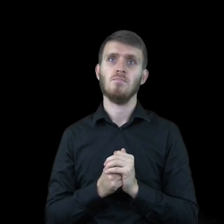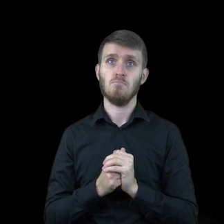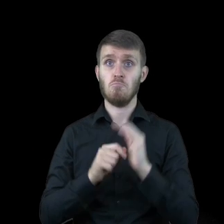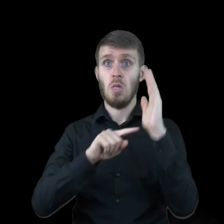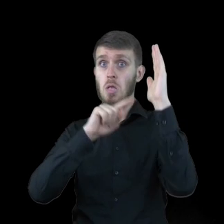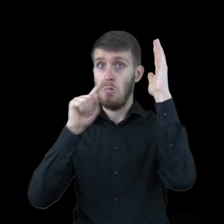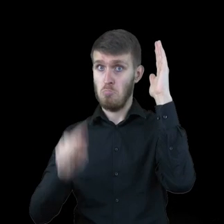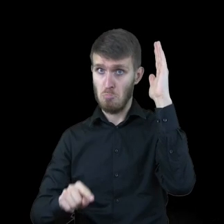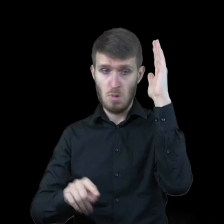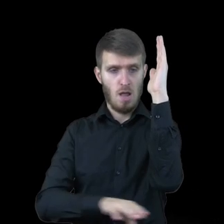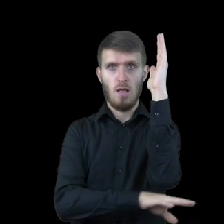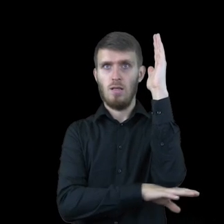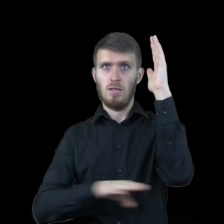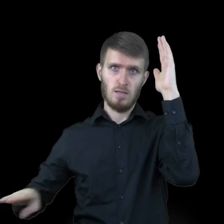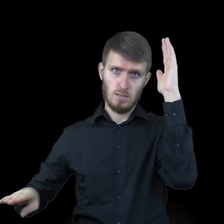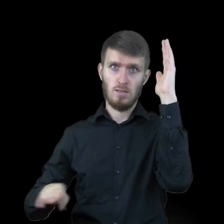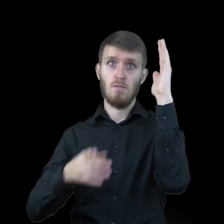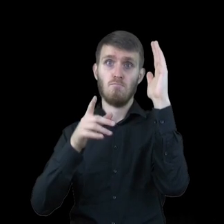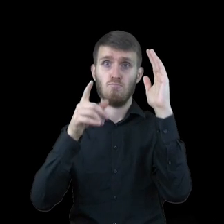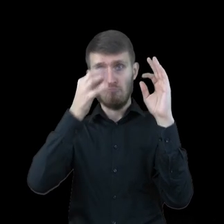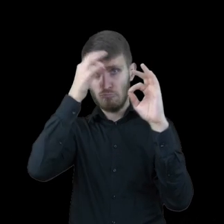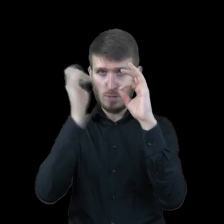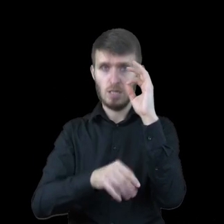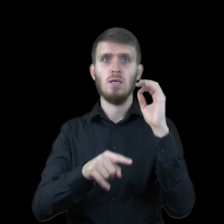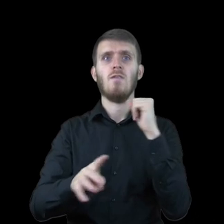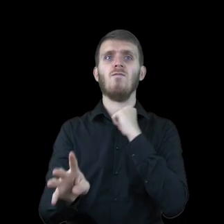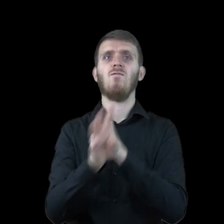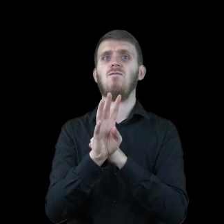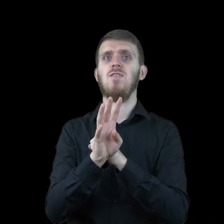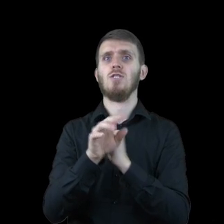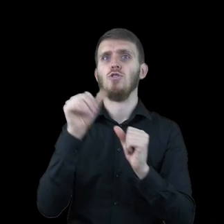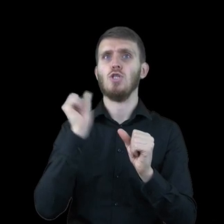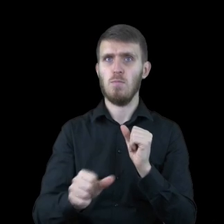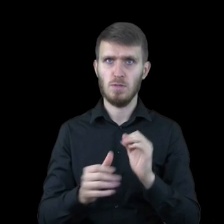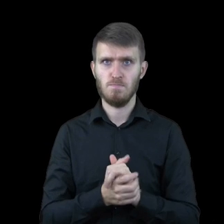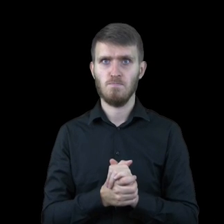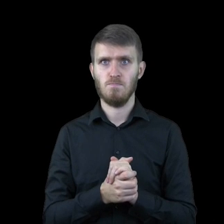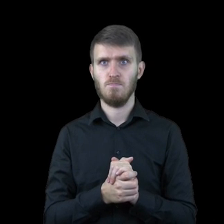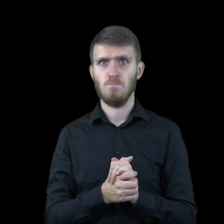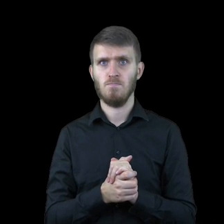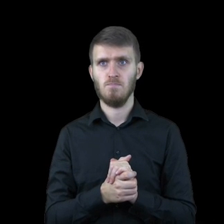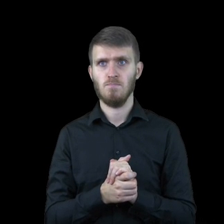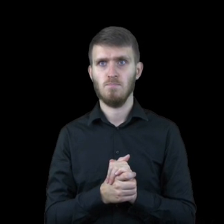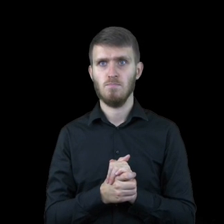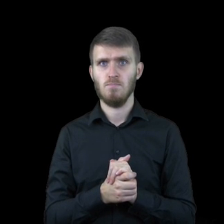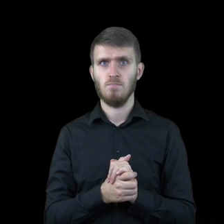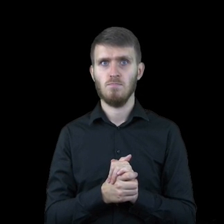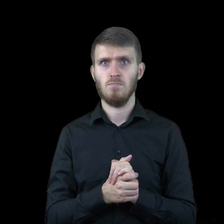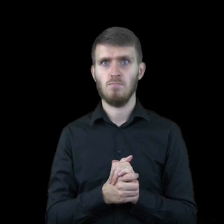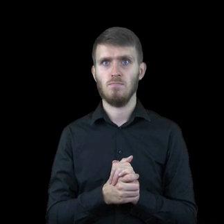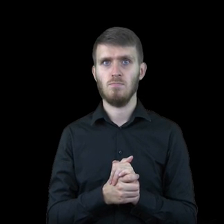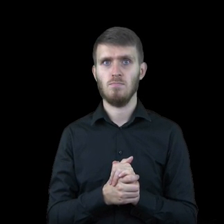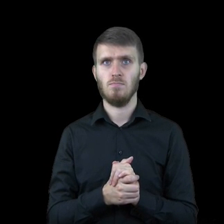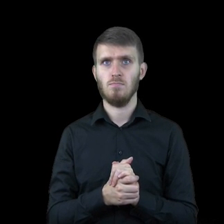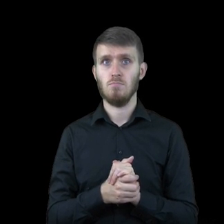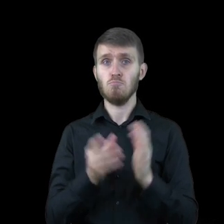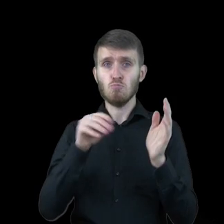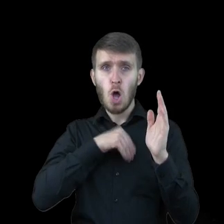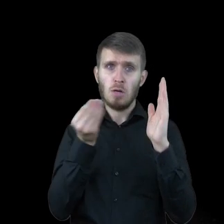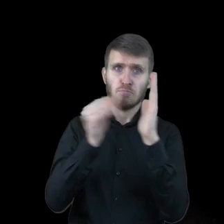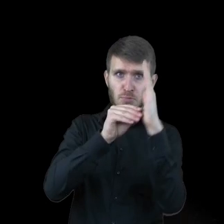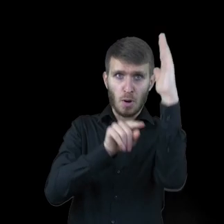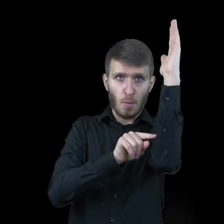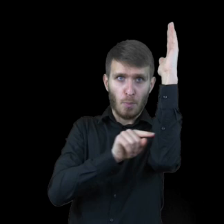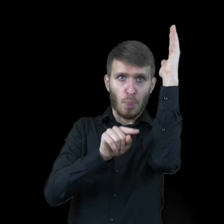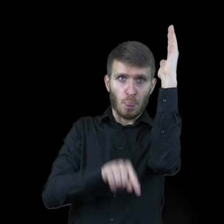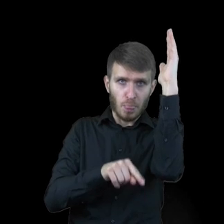end up with an angle like this. An angle where we can put a square in the middle and finish the square. It looks like a square angle.